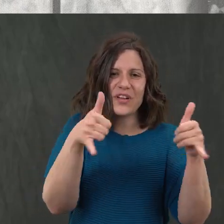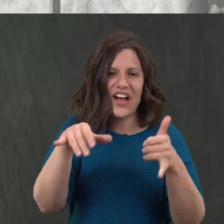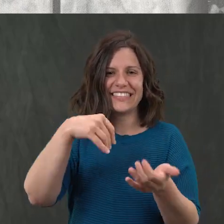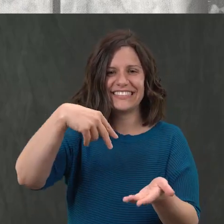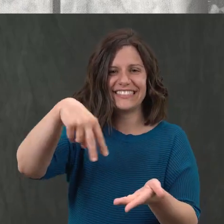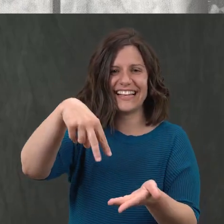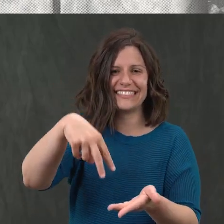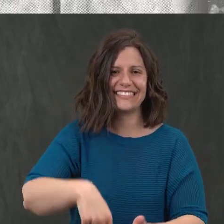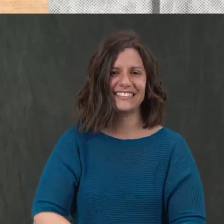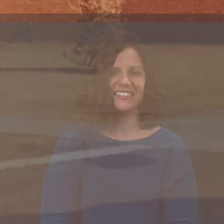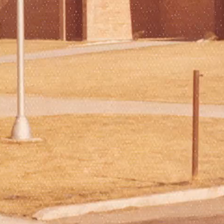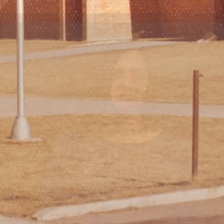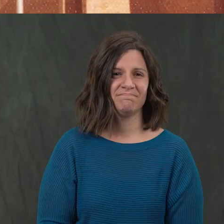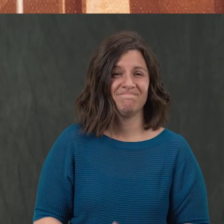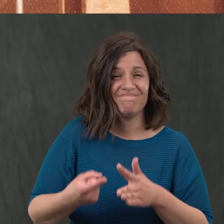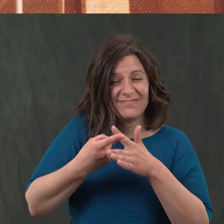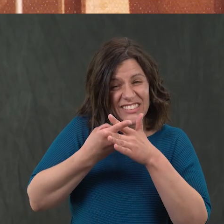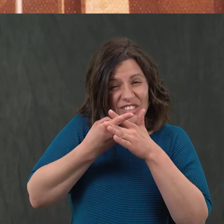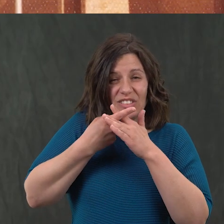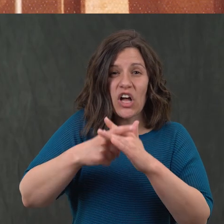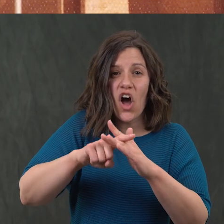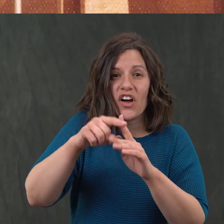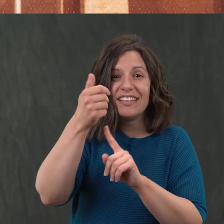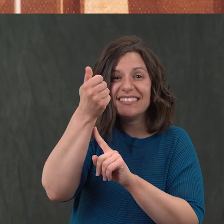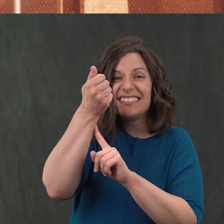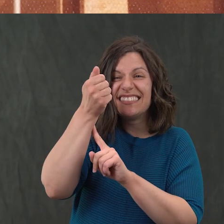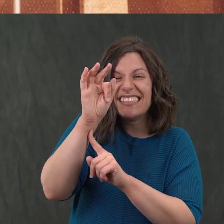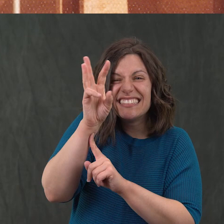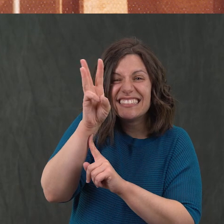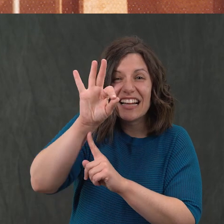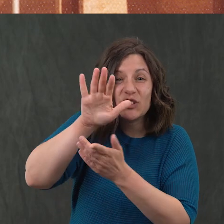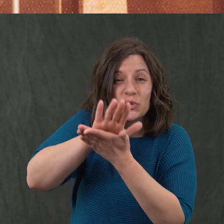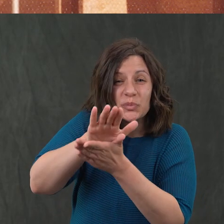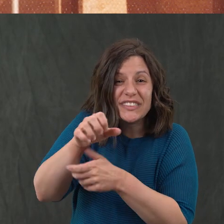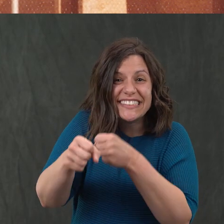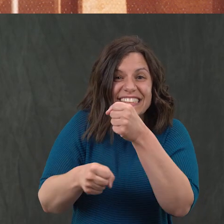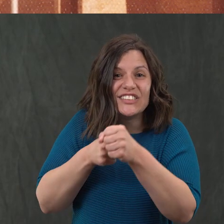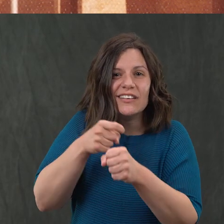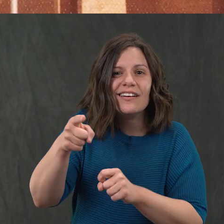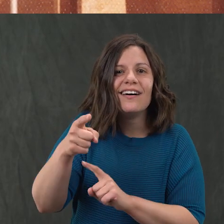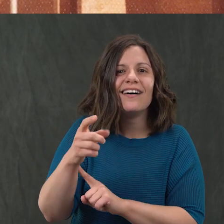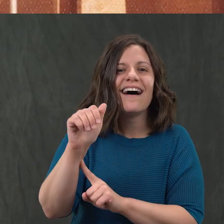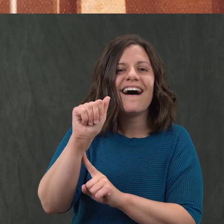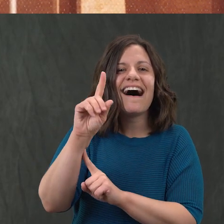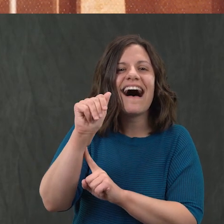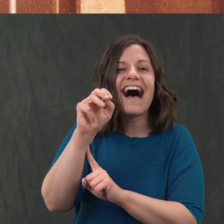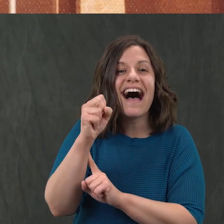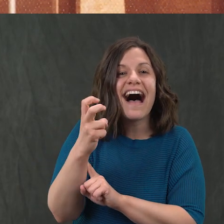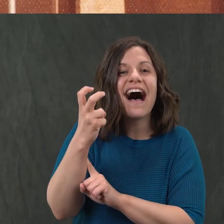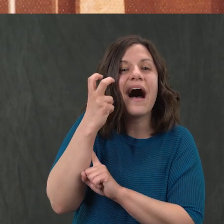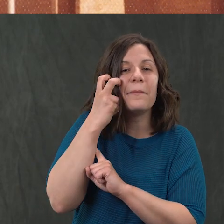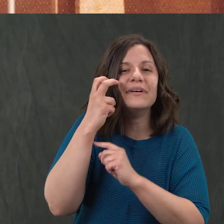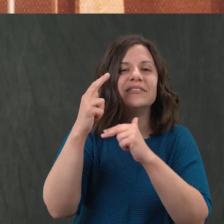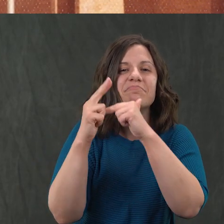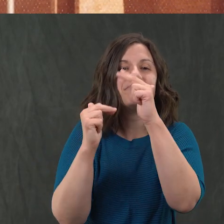Photos, Adams exterior and classrooms. At the start of the 1969 school year, the Adams building opened.